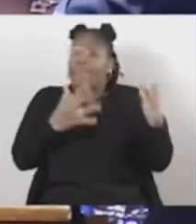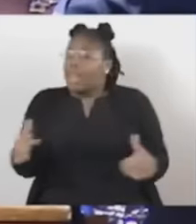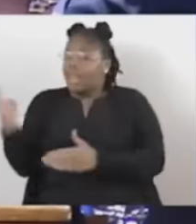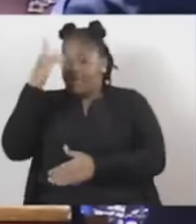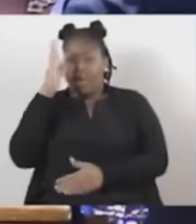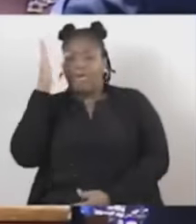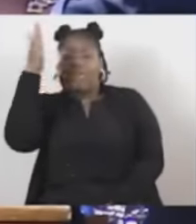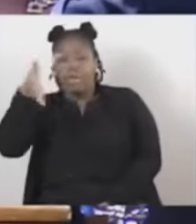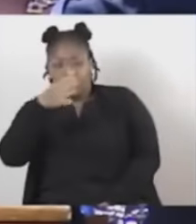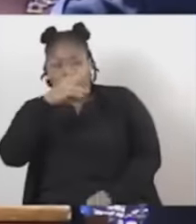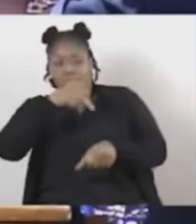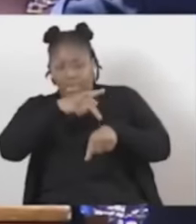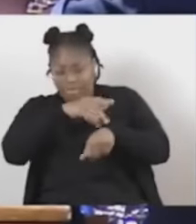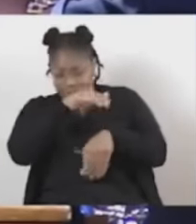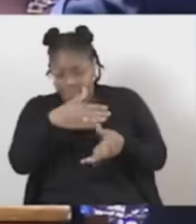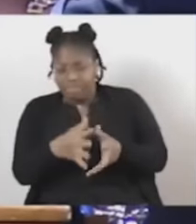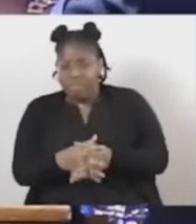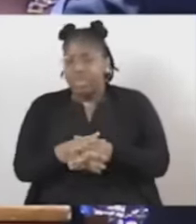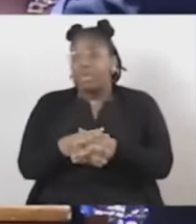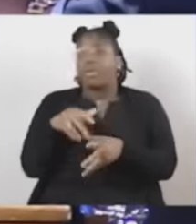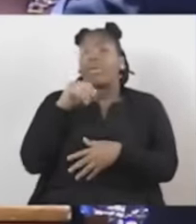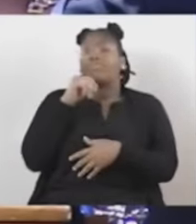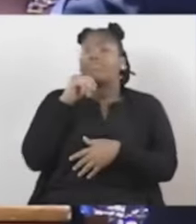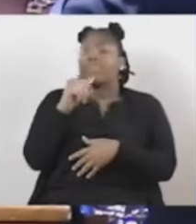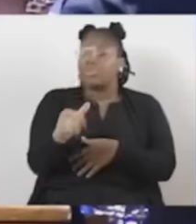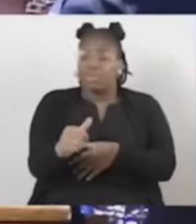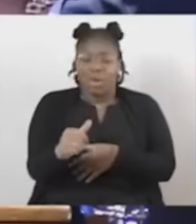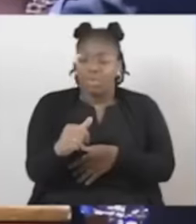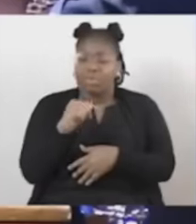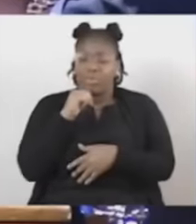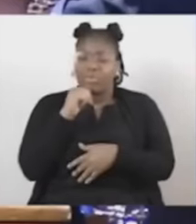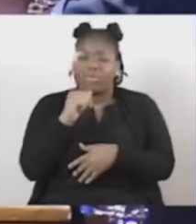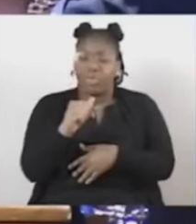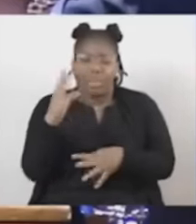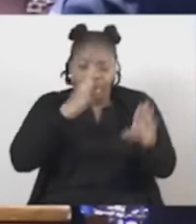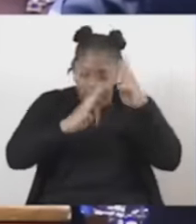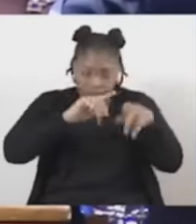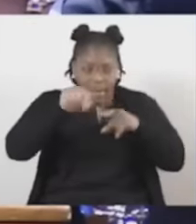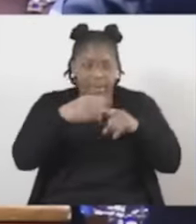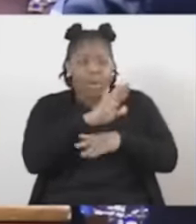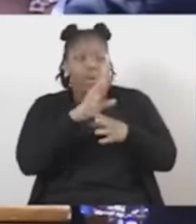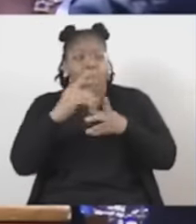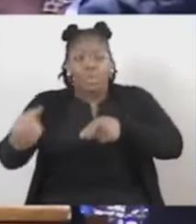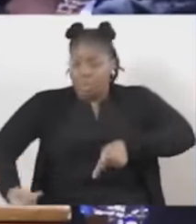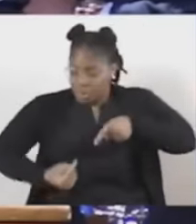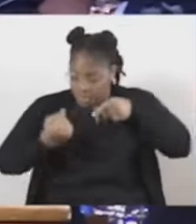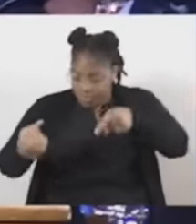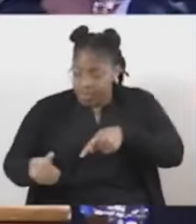don't be too hard on yourself at the revelation and exposure of the fact that you got some hanging loose threads, because me and the Father have been talking about